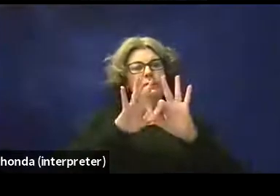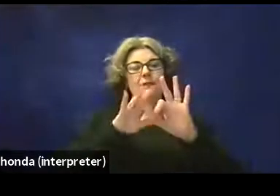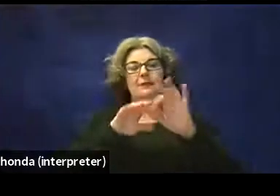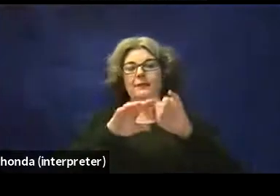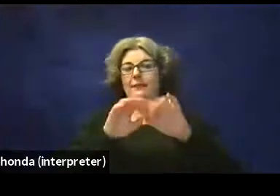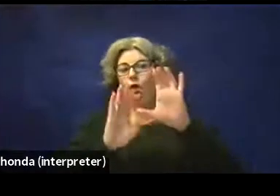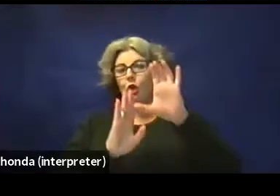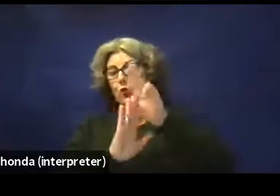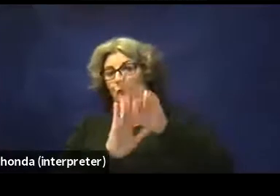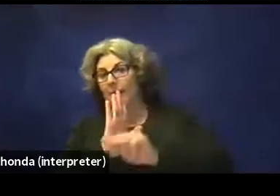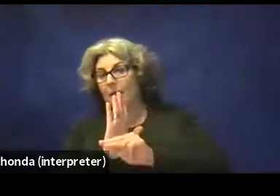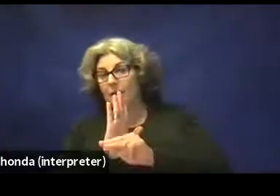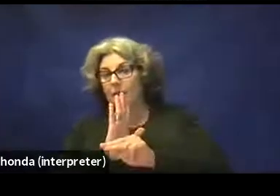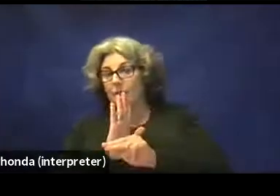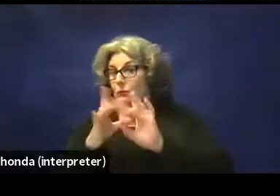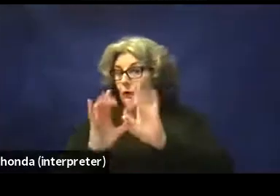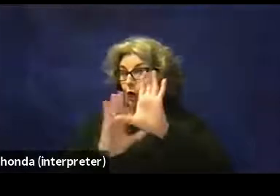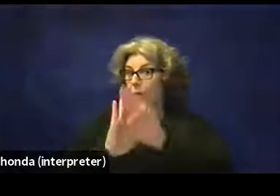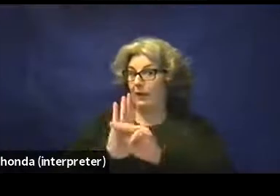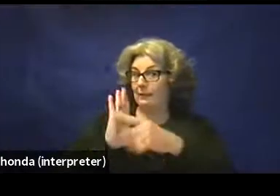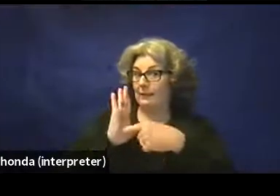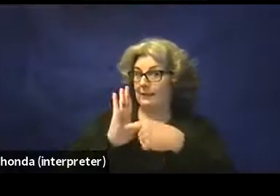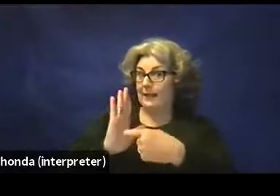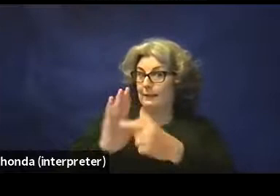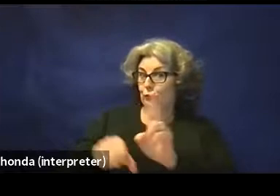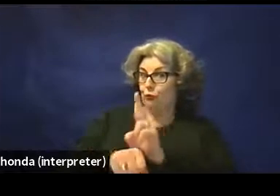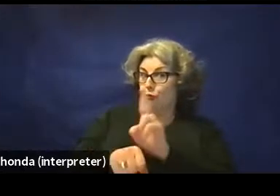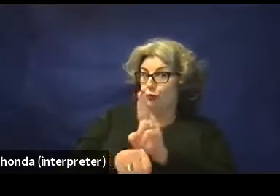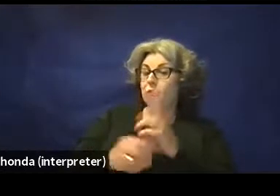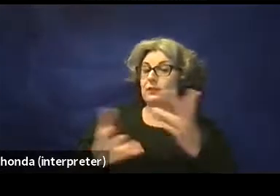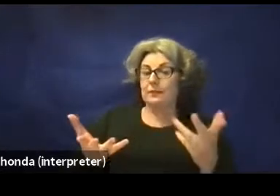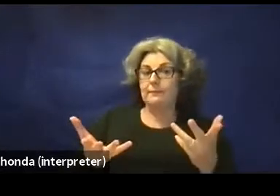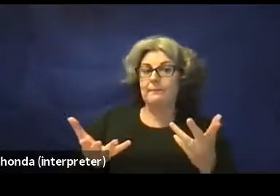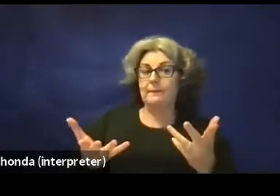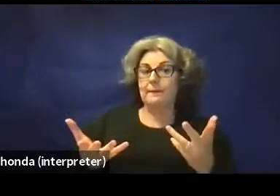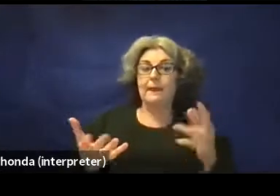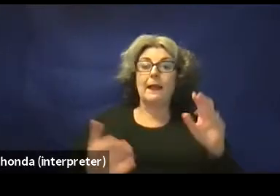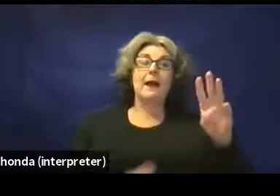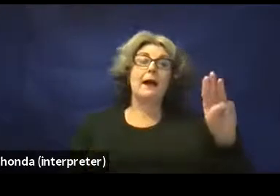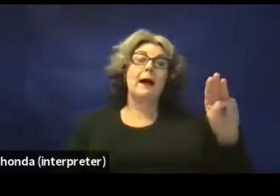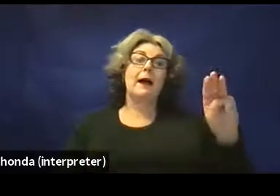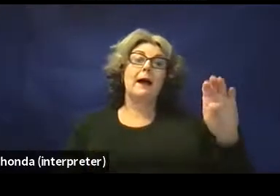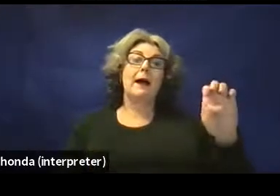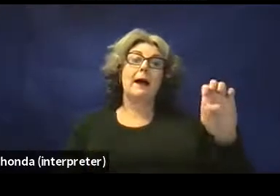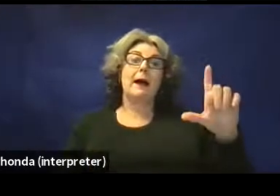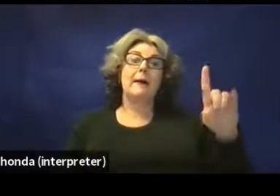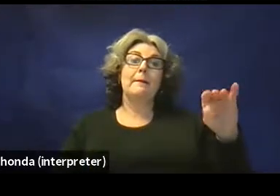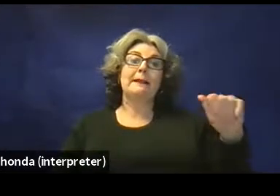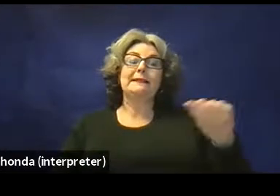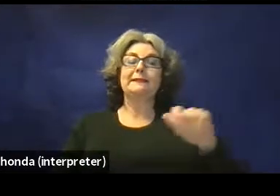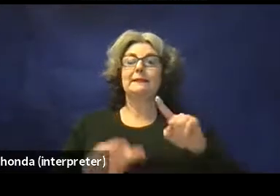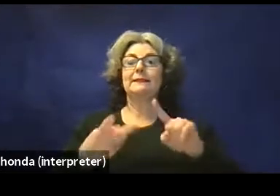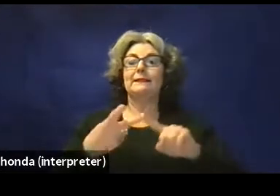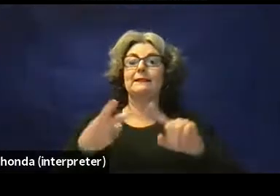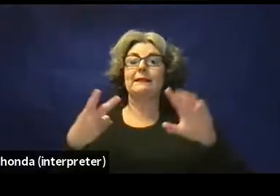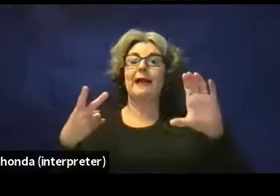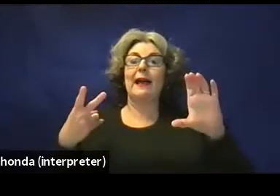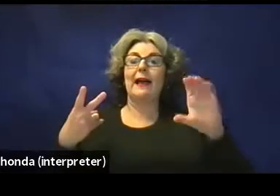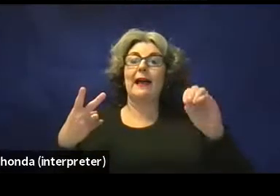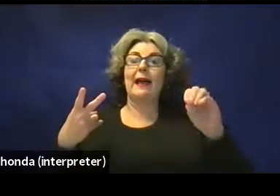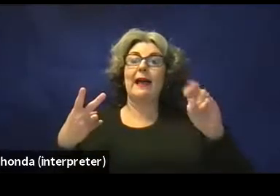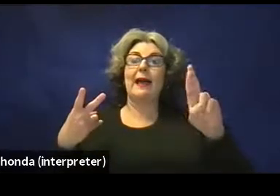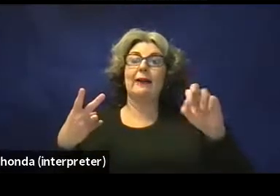curricular aspects. Like those are curricular examples that you're giving, you know, and I think that Melissa and Croshelle just gave such great examples of kind of the